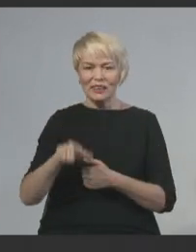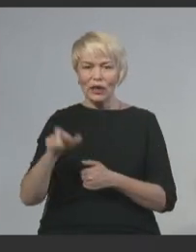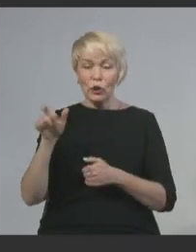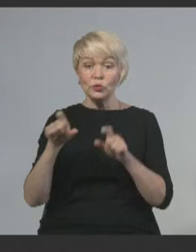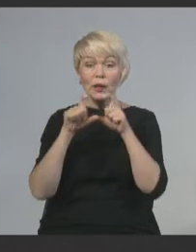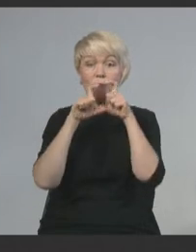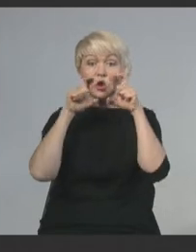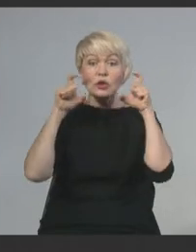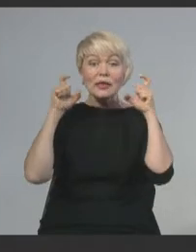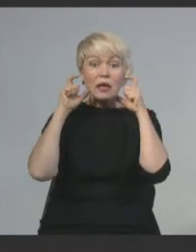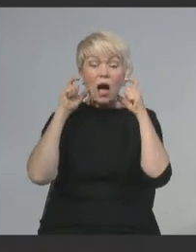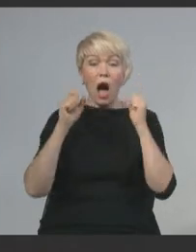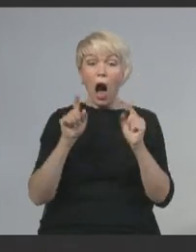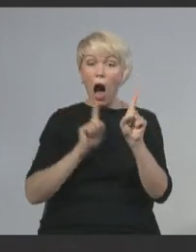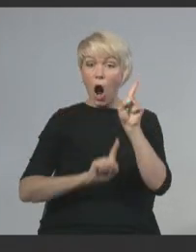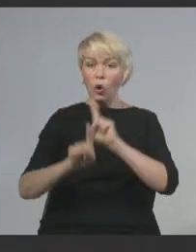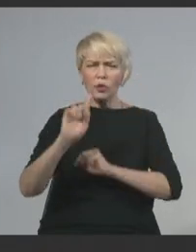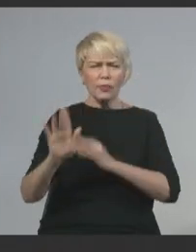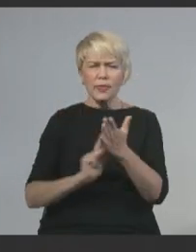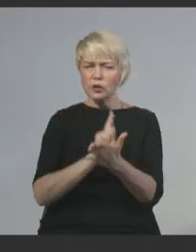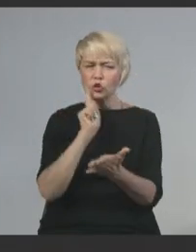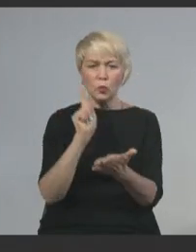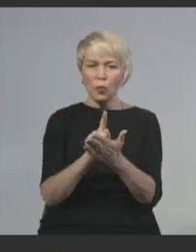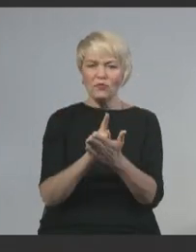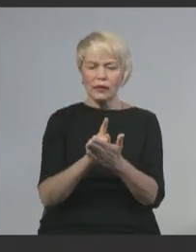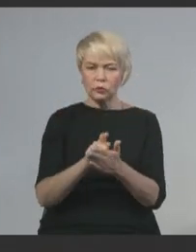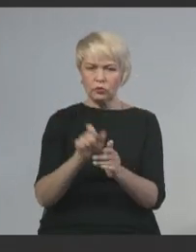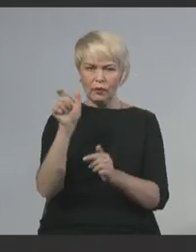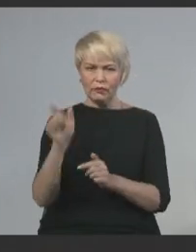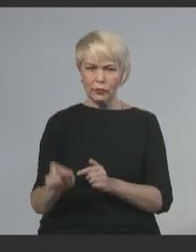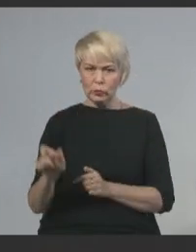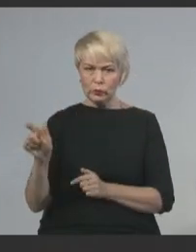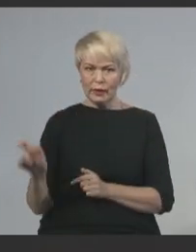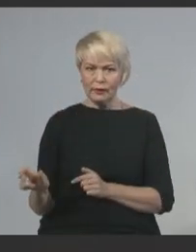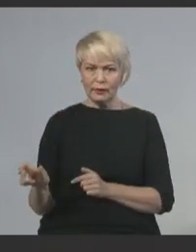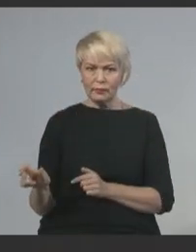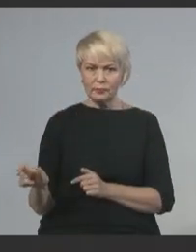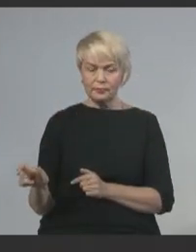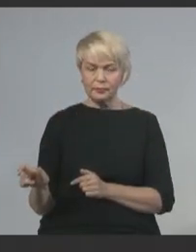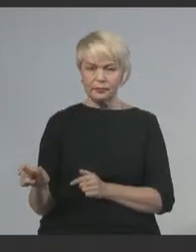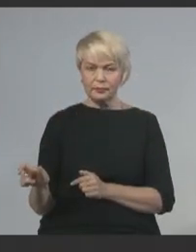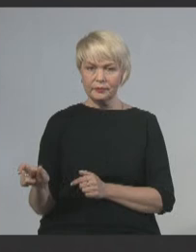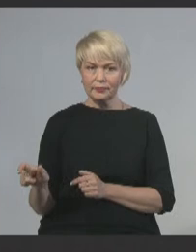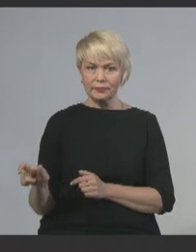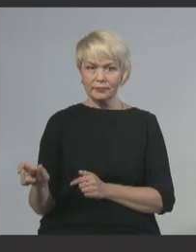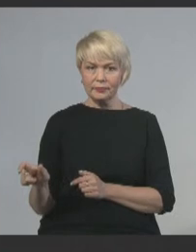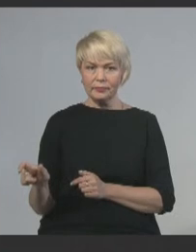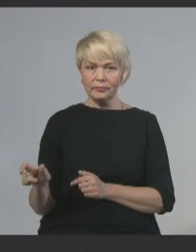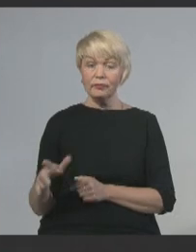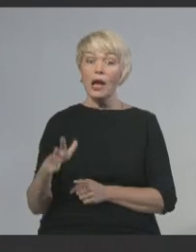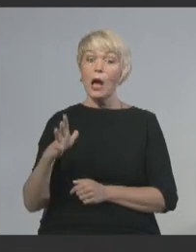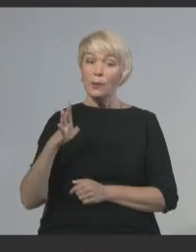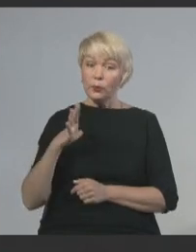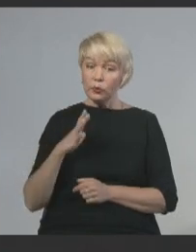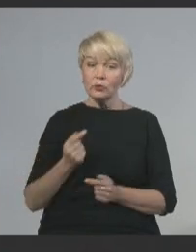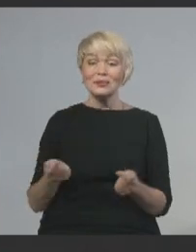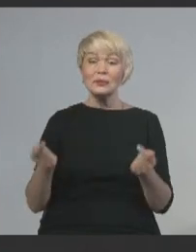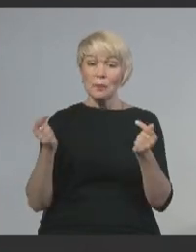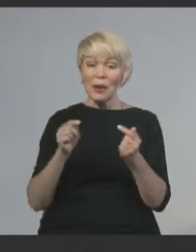media has not been very critical of the strategy either and there were some journalists from other countries